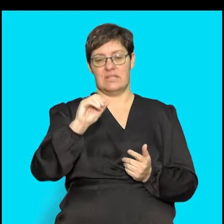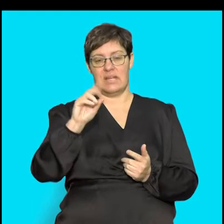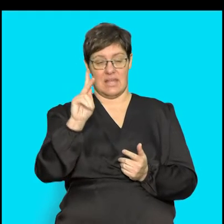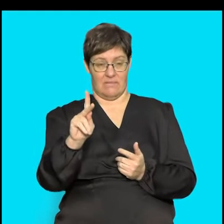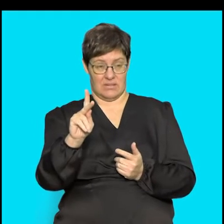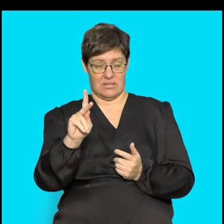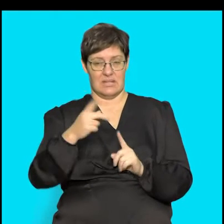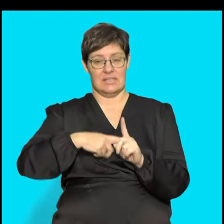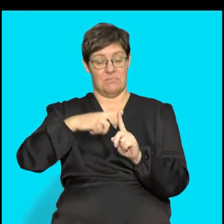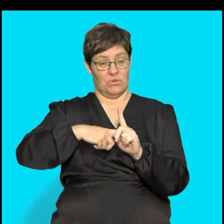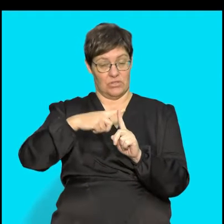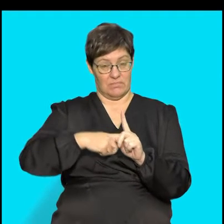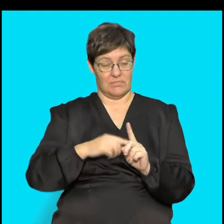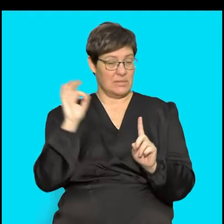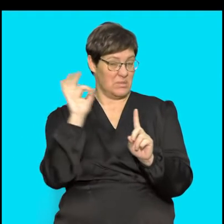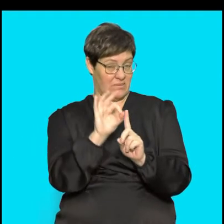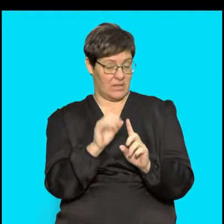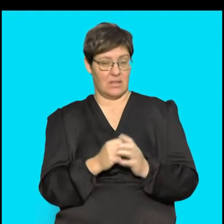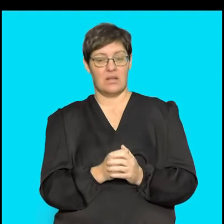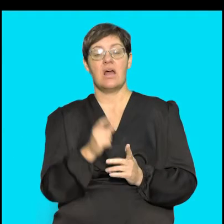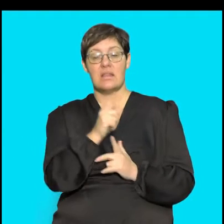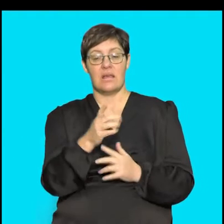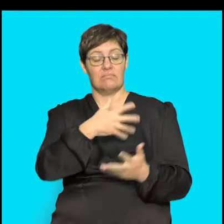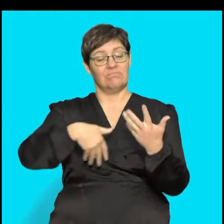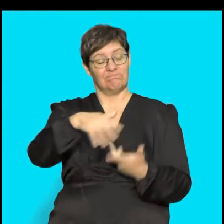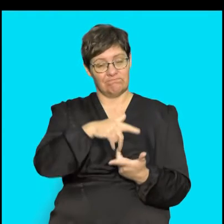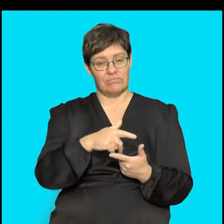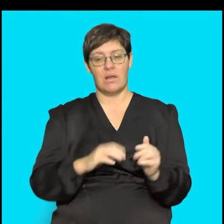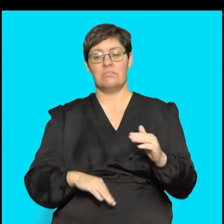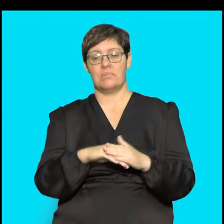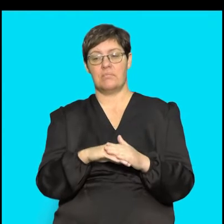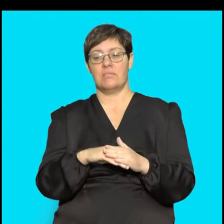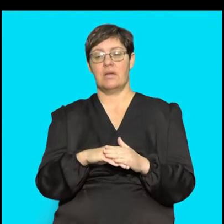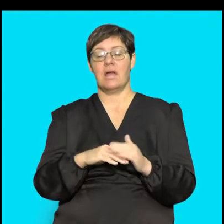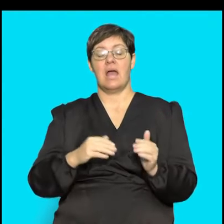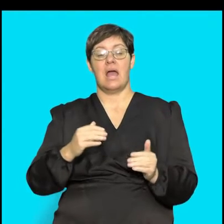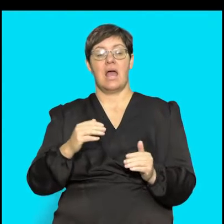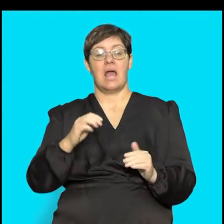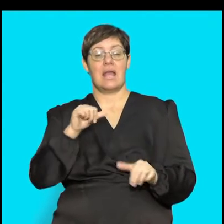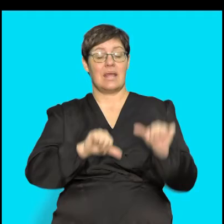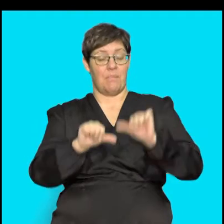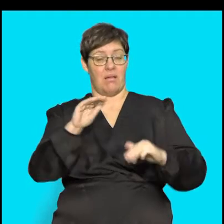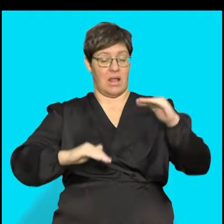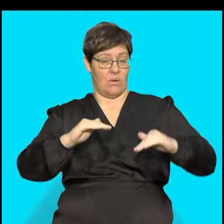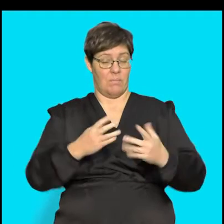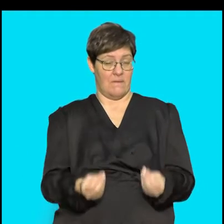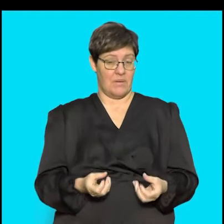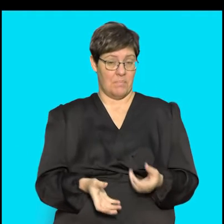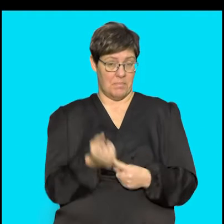Kelvin at a specific temperature. The reaction mixture has reached a state of chemical